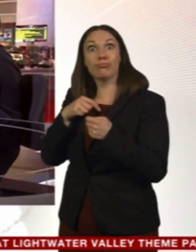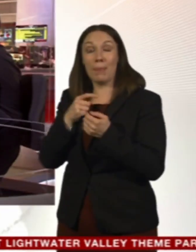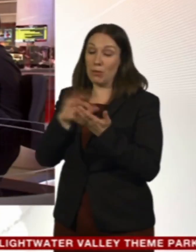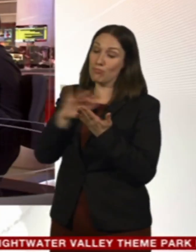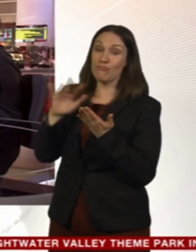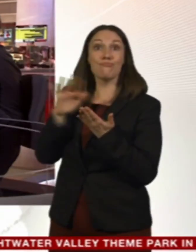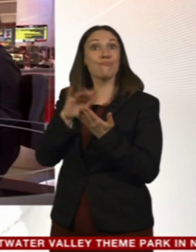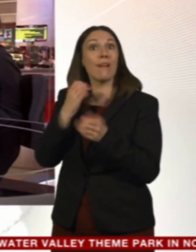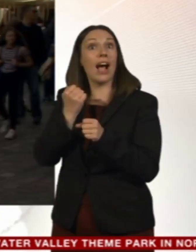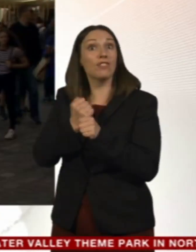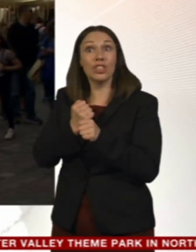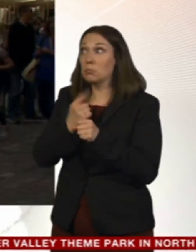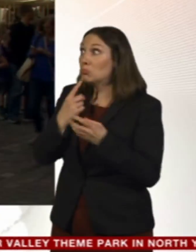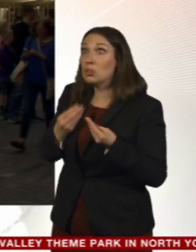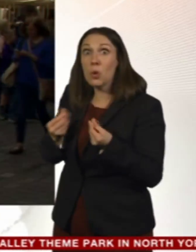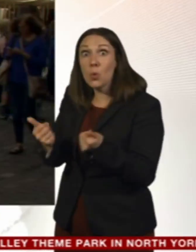far?